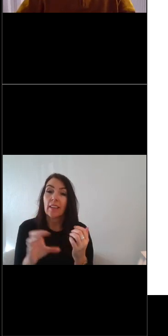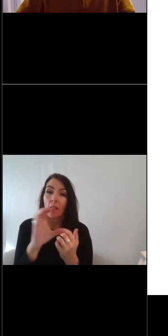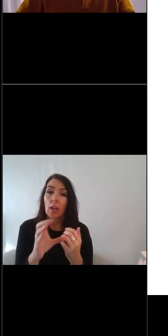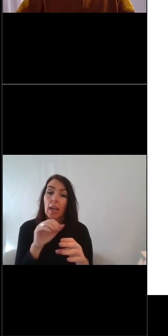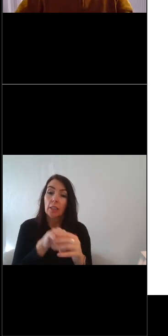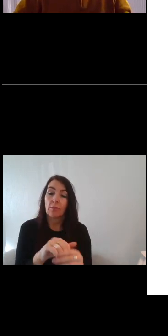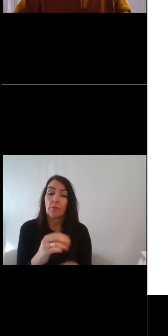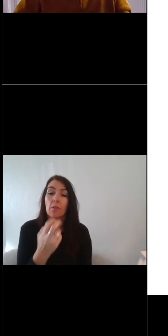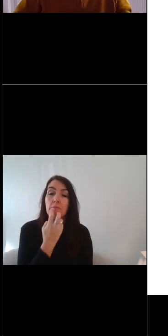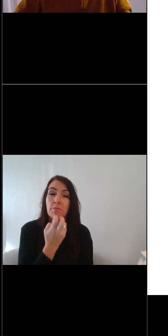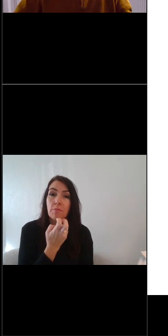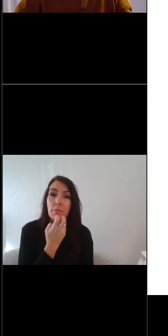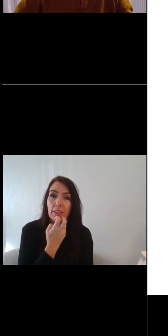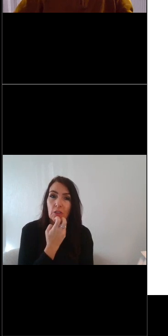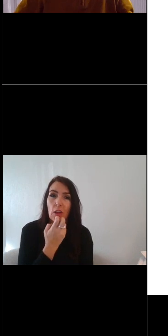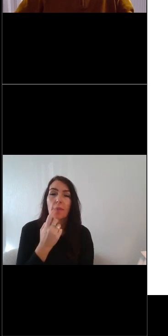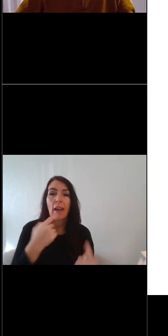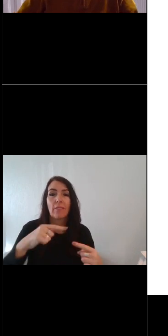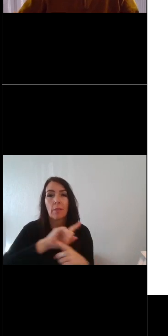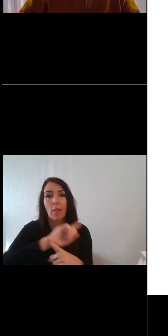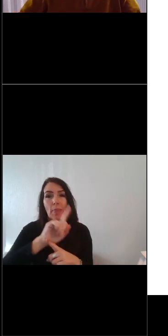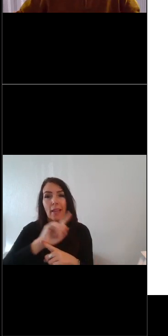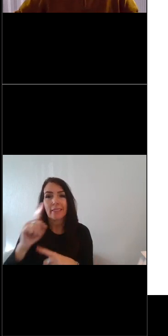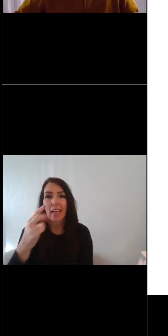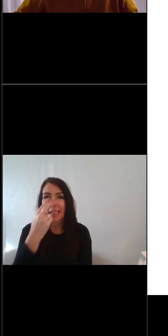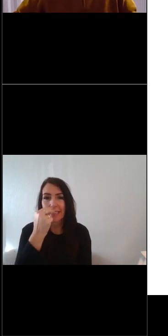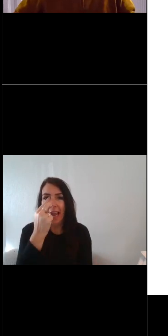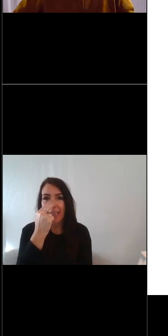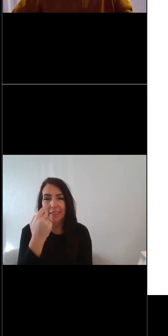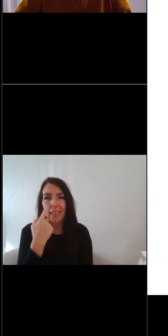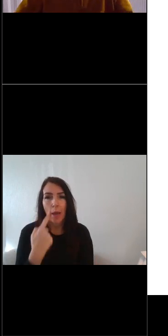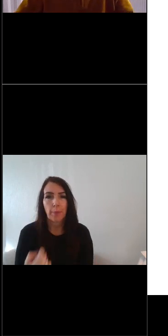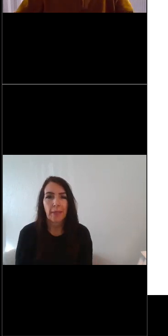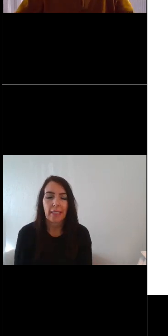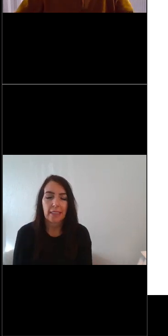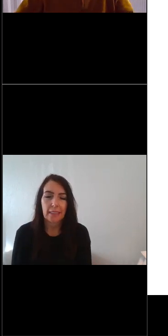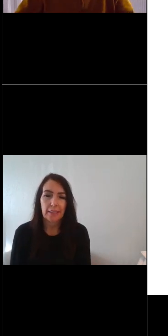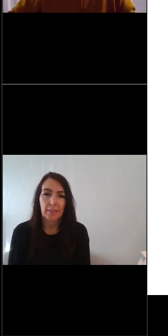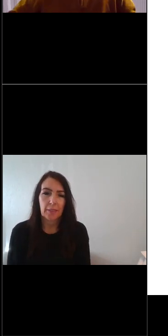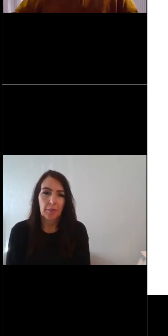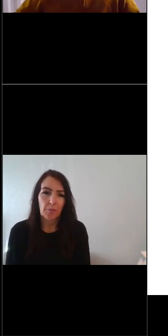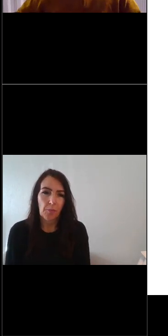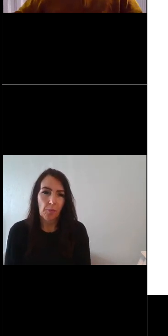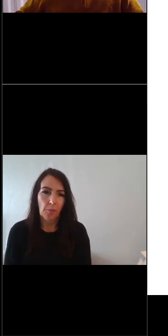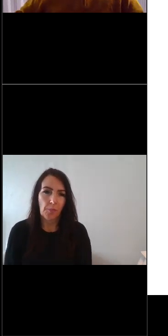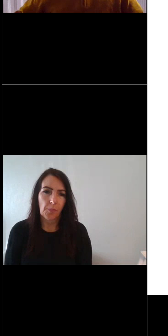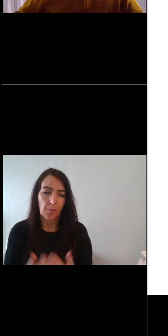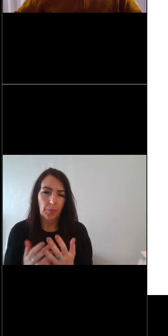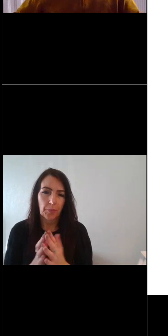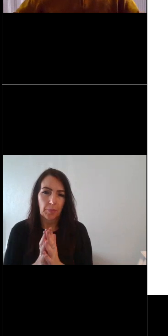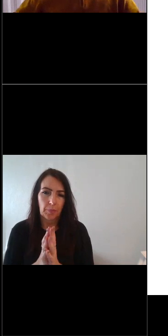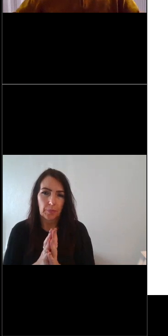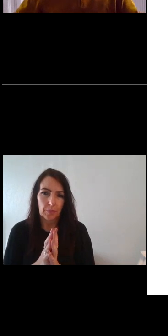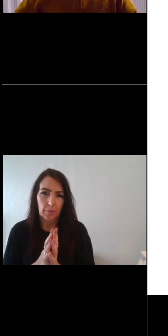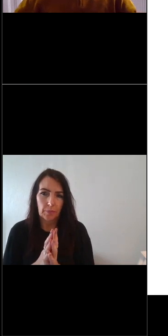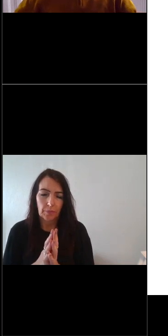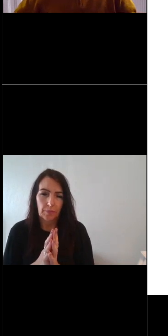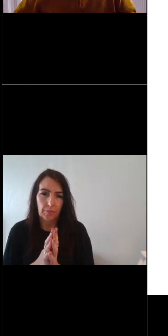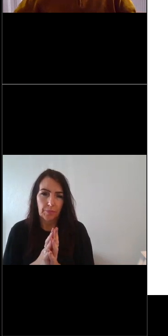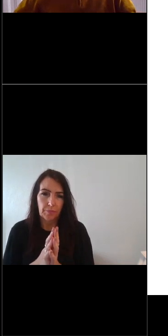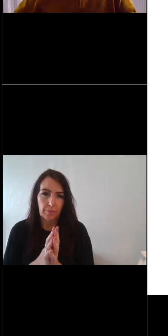you want it to then be available later at night as well, any of the daytime energy that might be spare. And modelling half-hourly data will